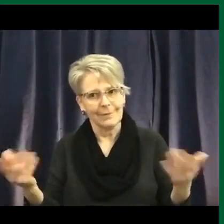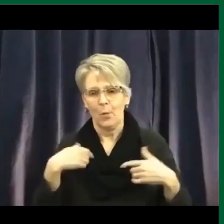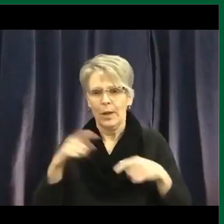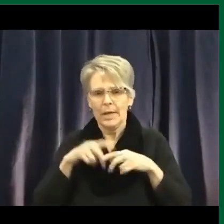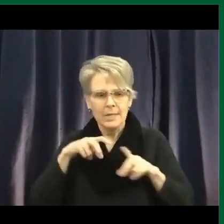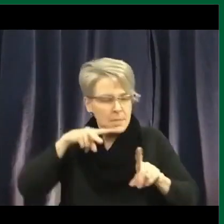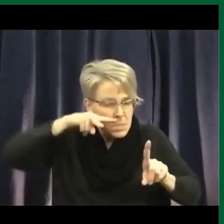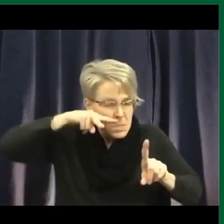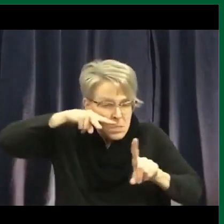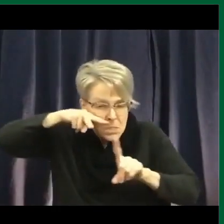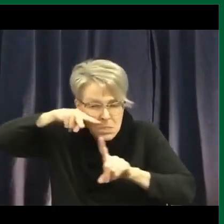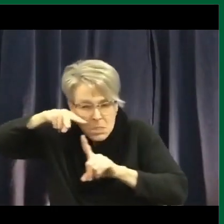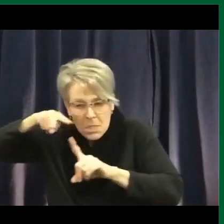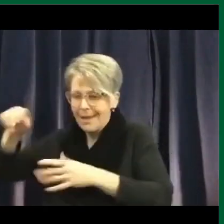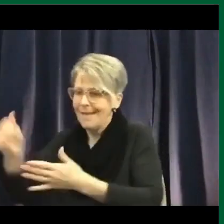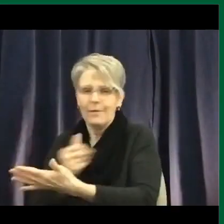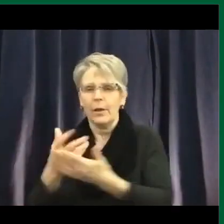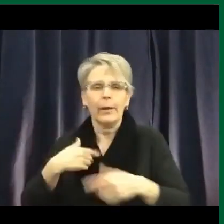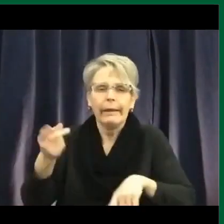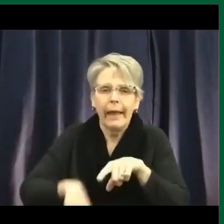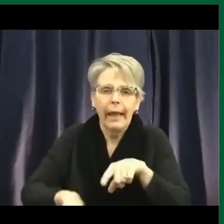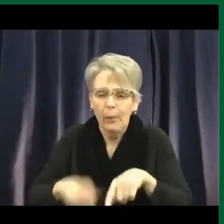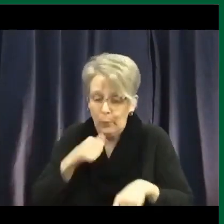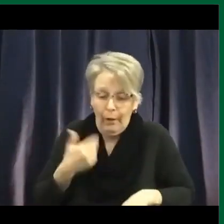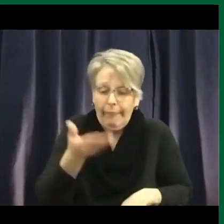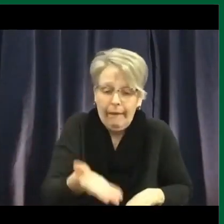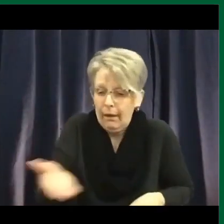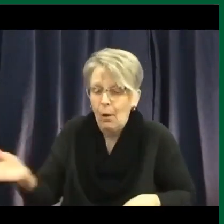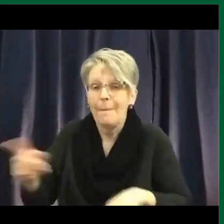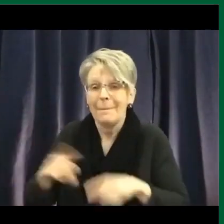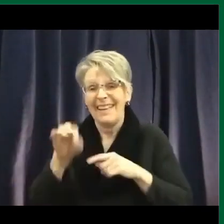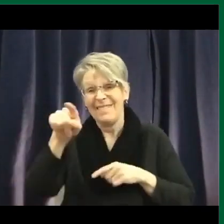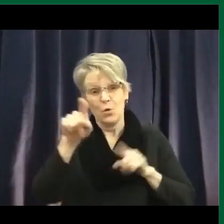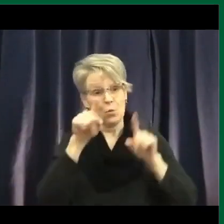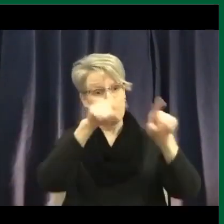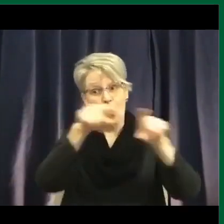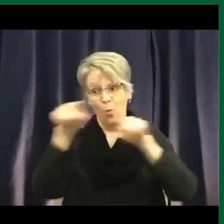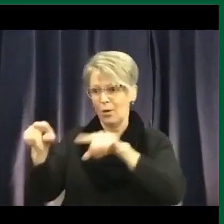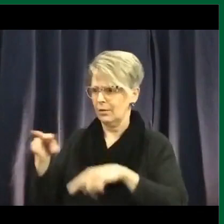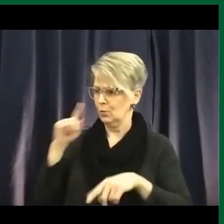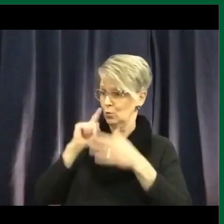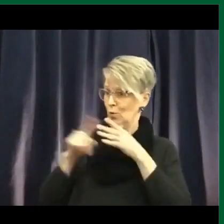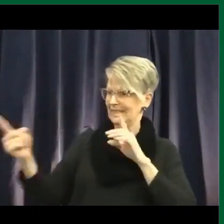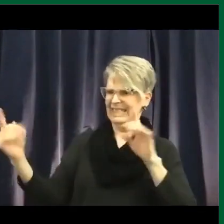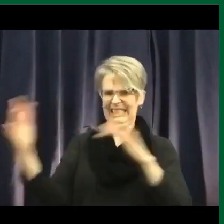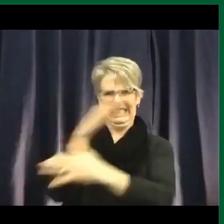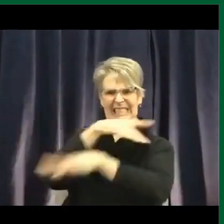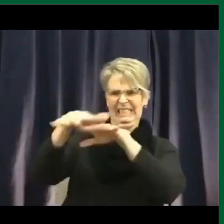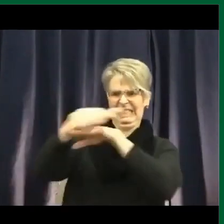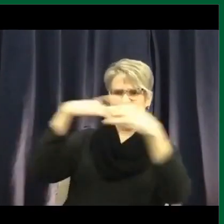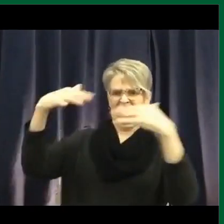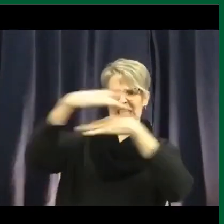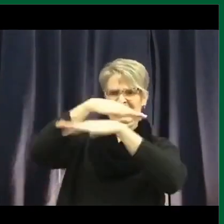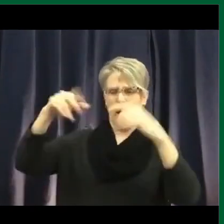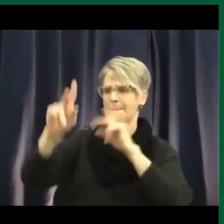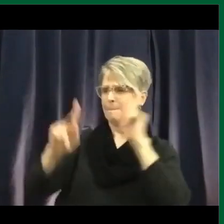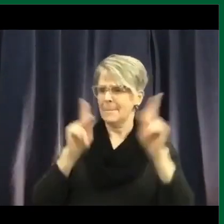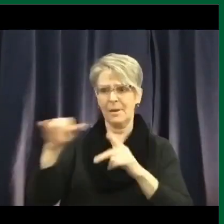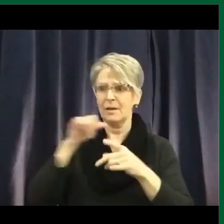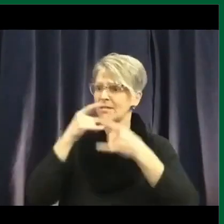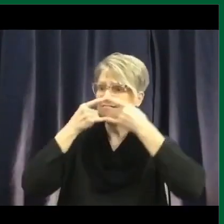legislated. But if you are in any setting where physical distancing is not being observed, where people are not thoughtful enough to be